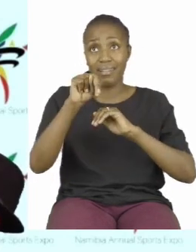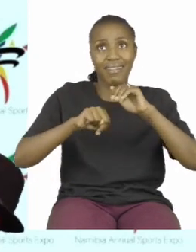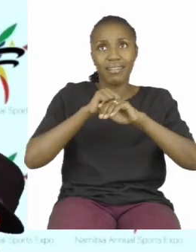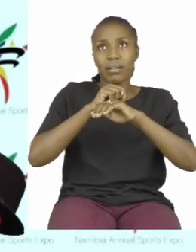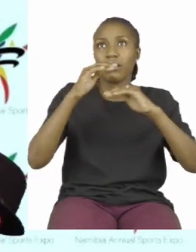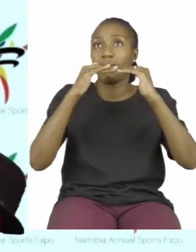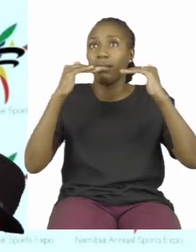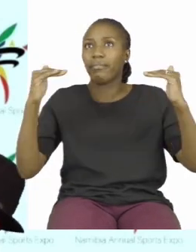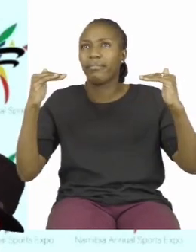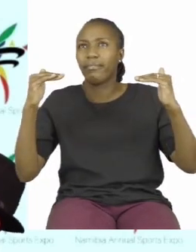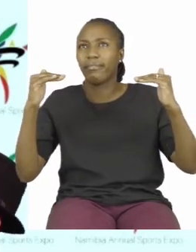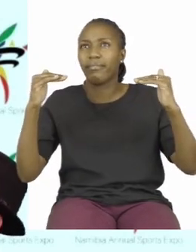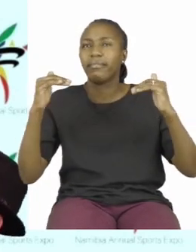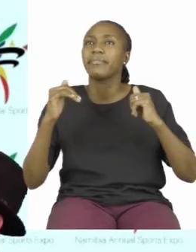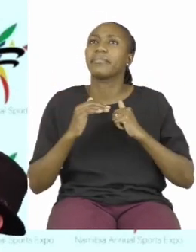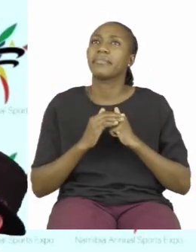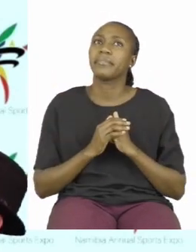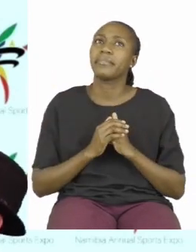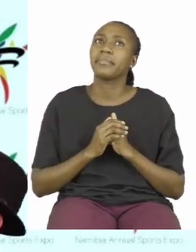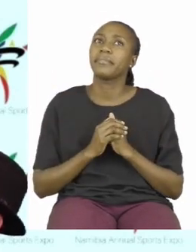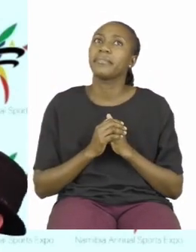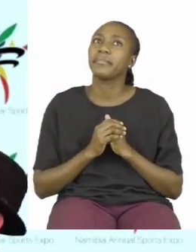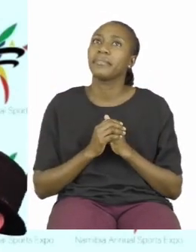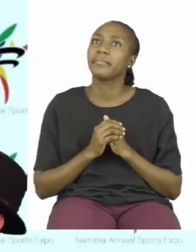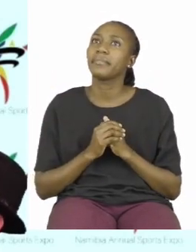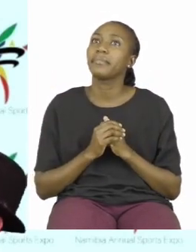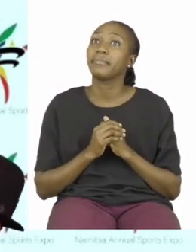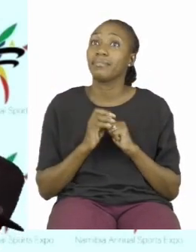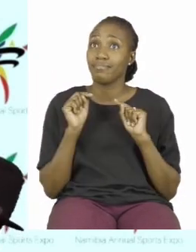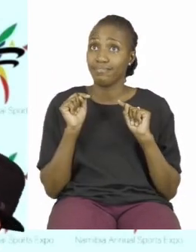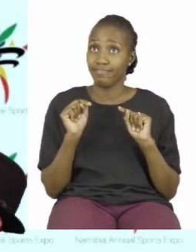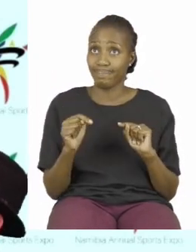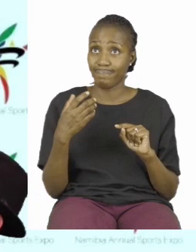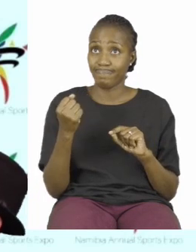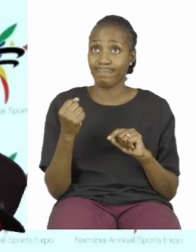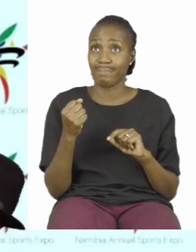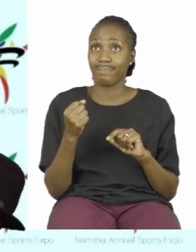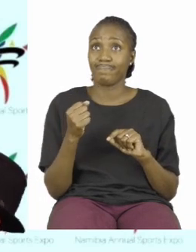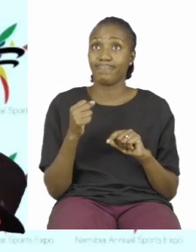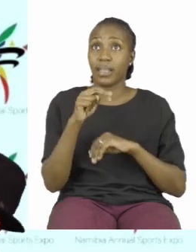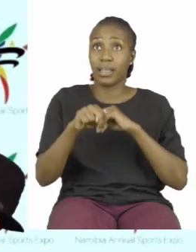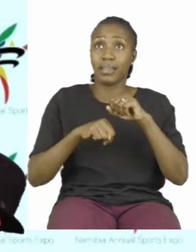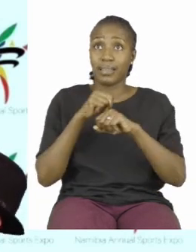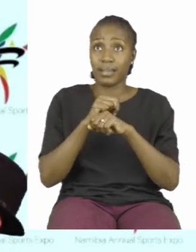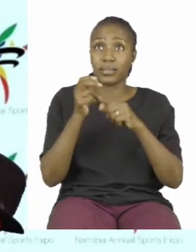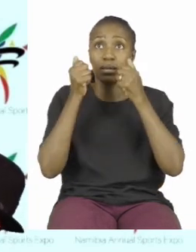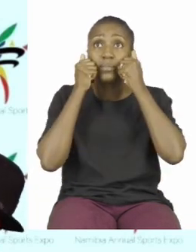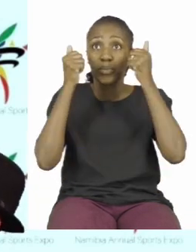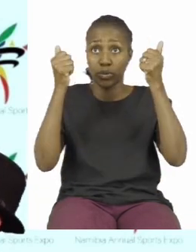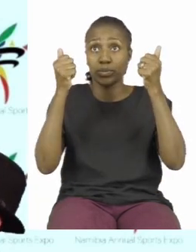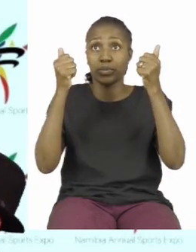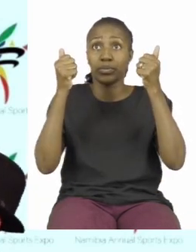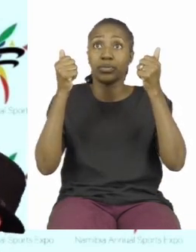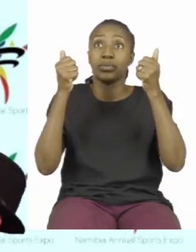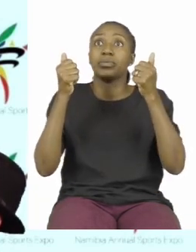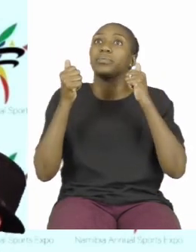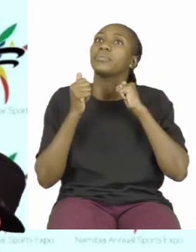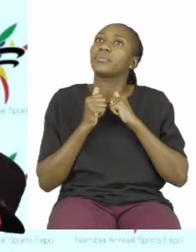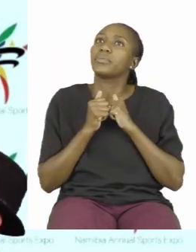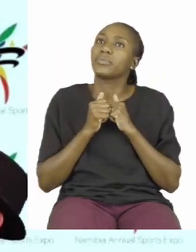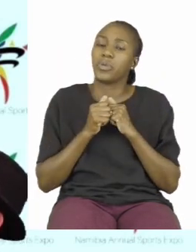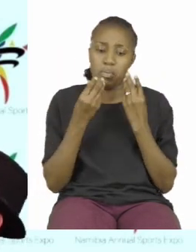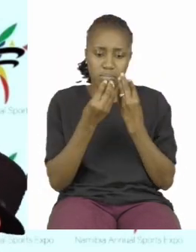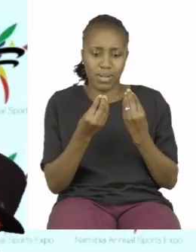So currently we're having our national championships next week. Mm-hmm. From